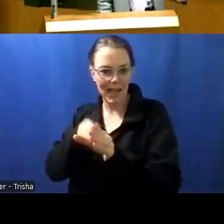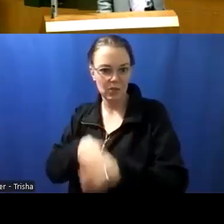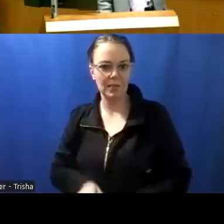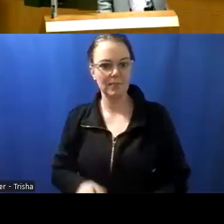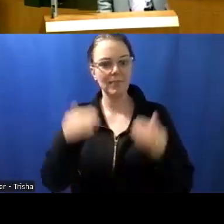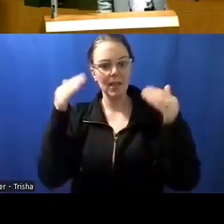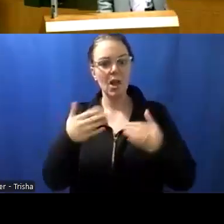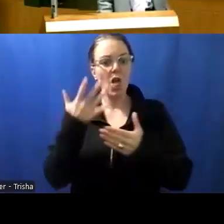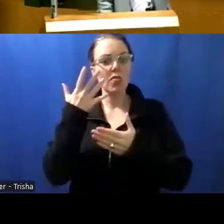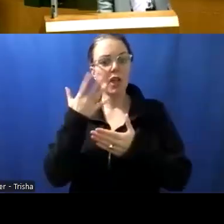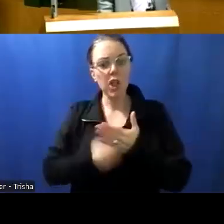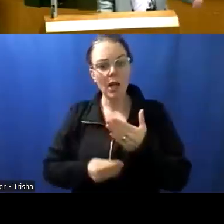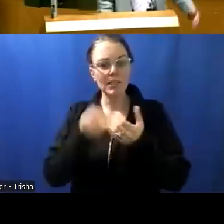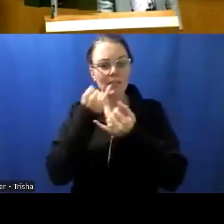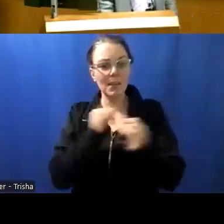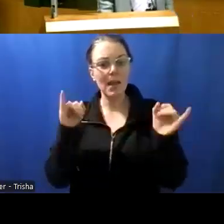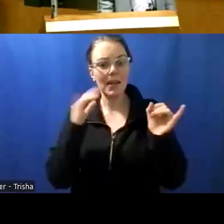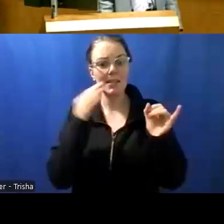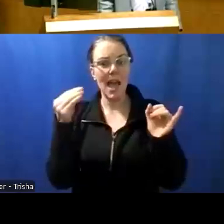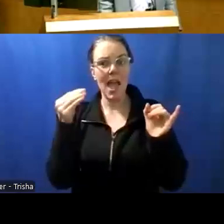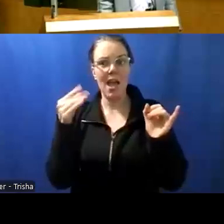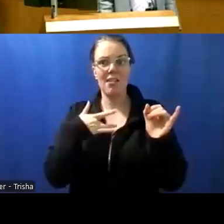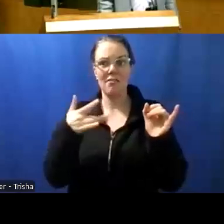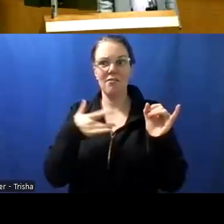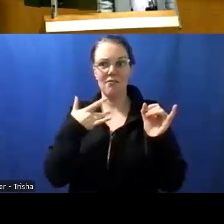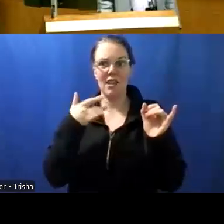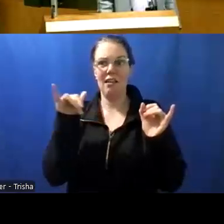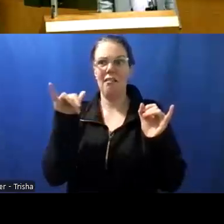that's infantilizing by caretakers.